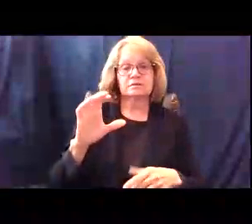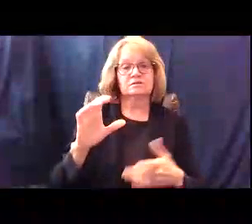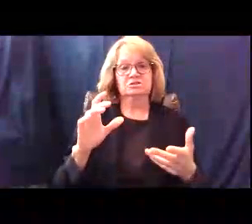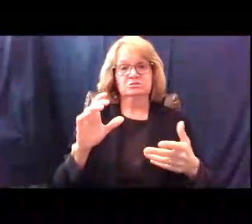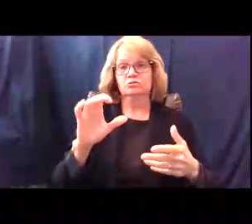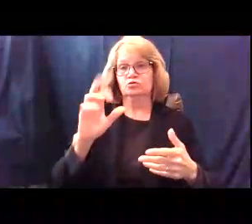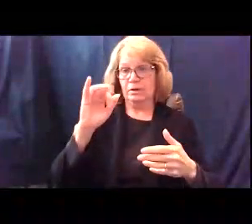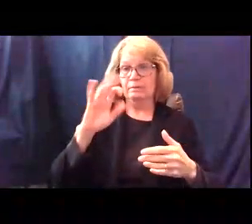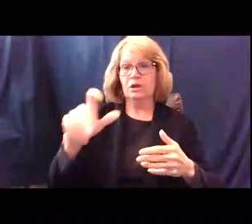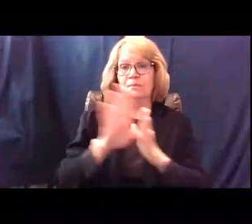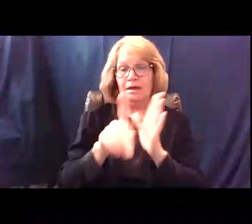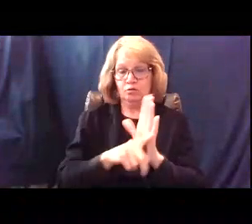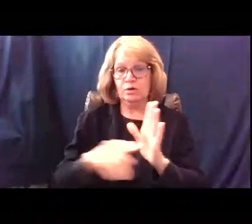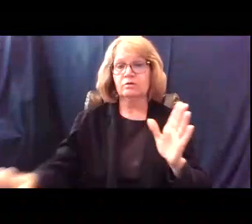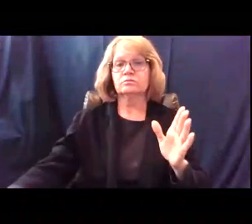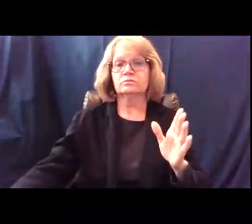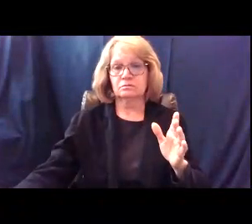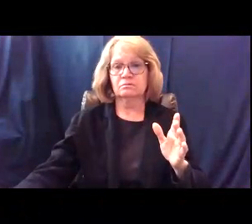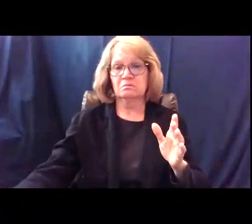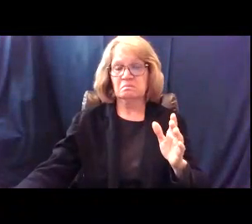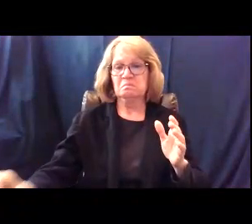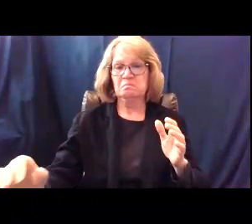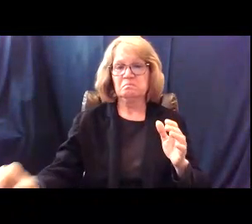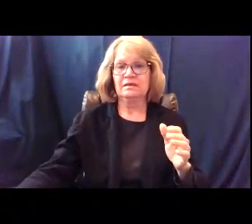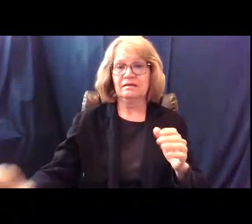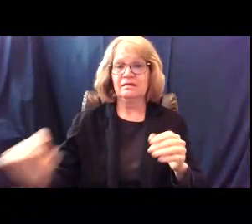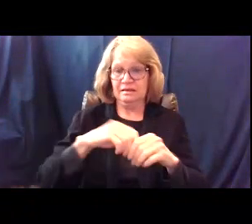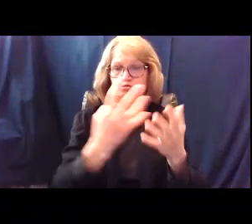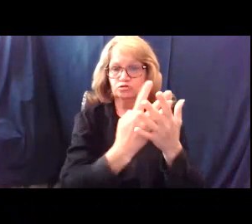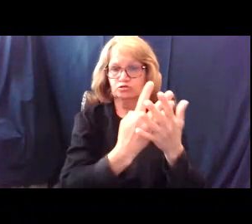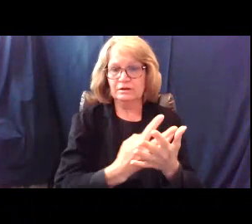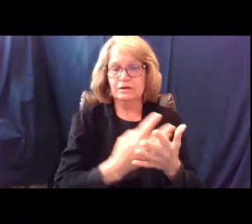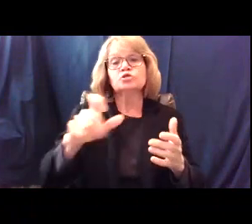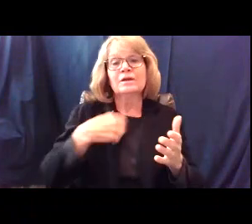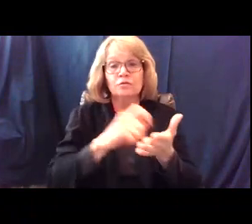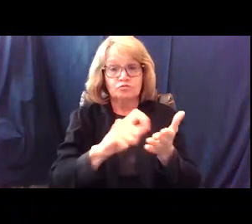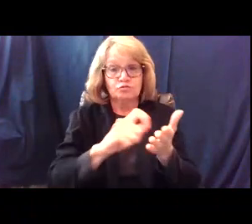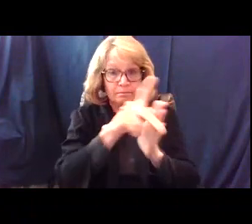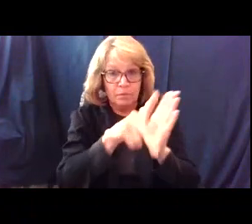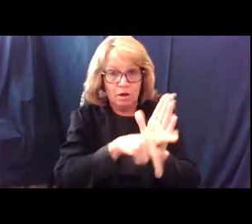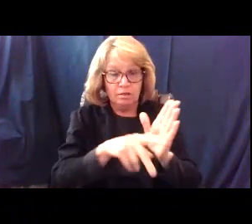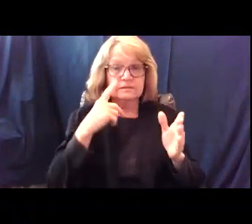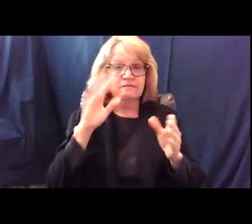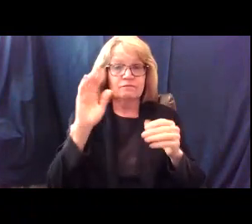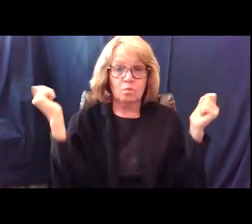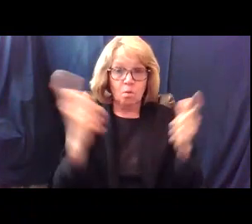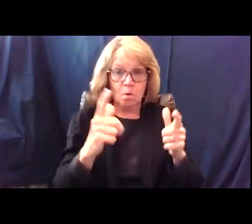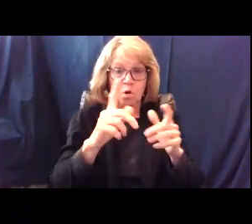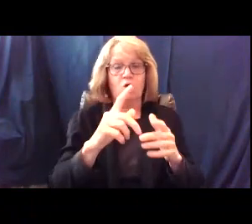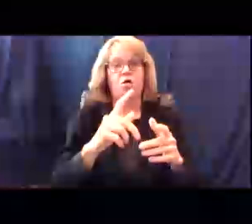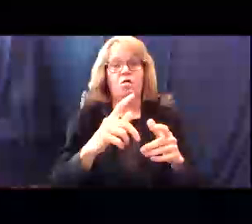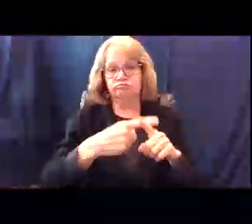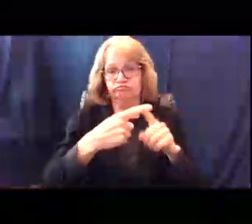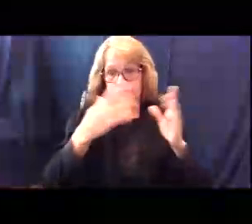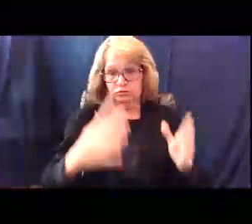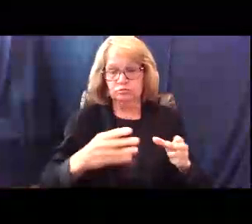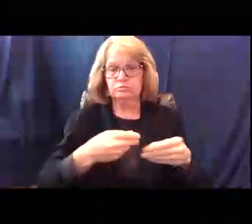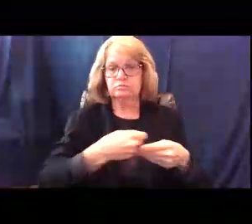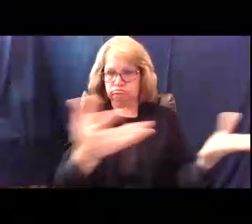do, they should have a written policy that's available to all tenants. They should make sure that there's